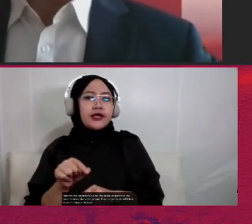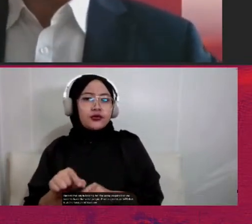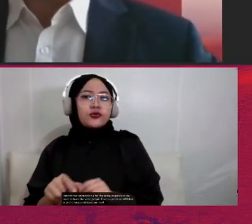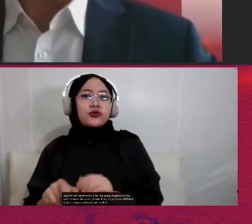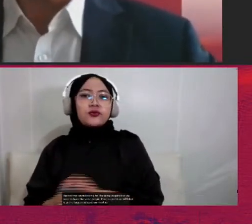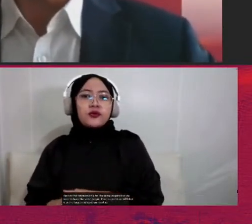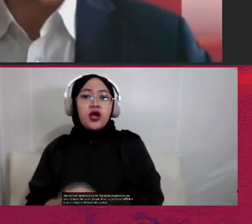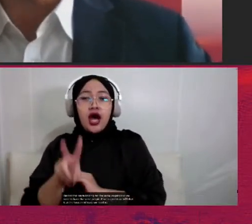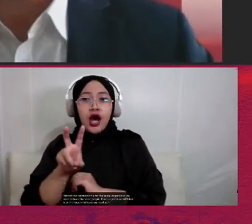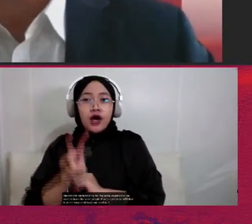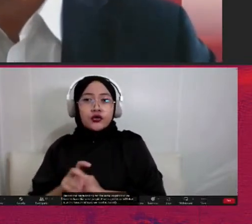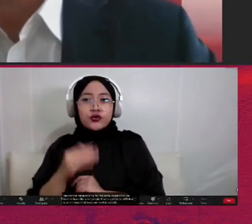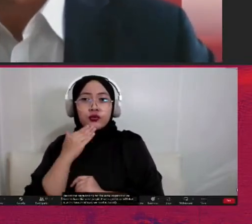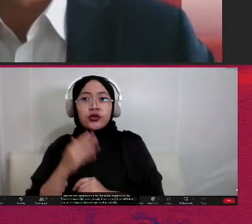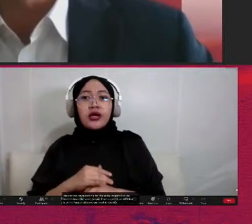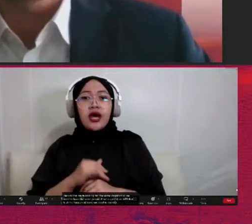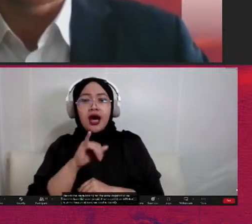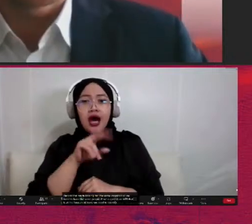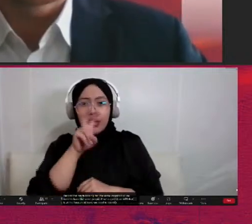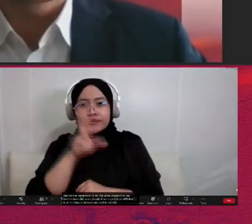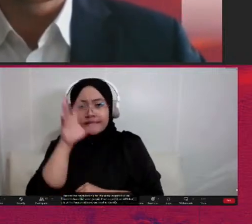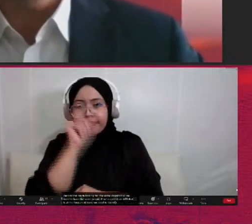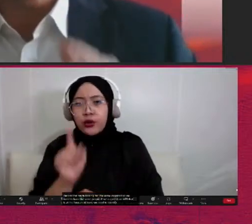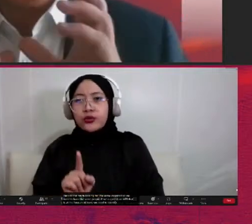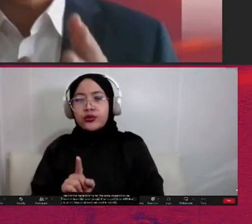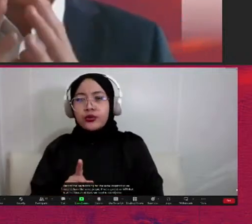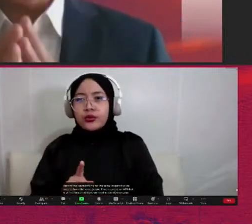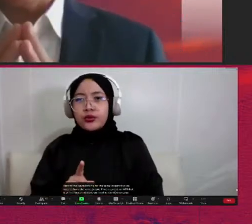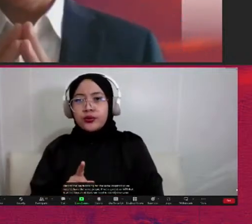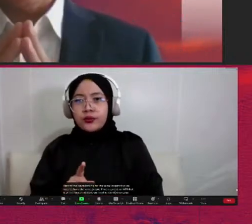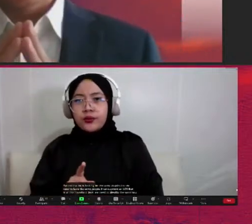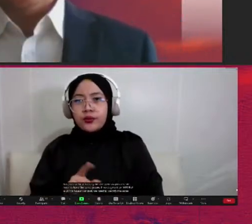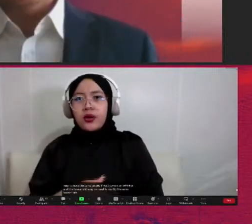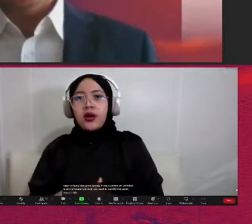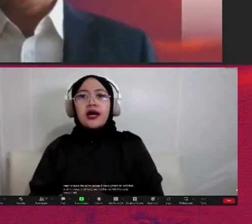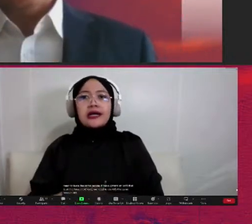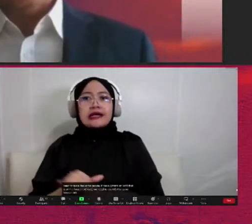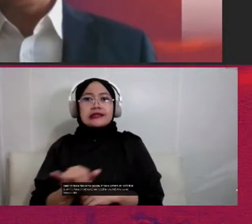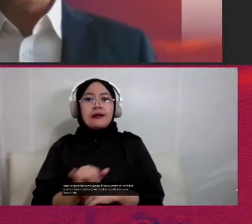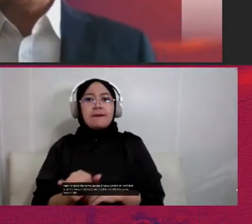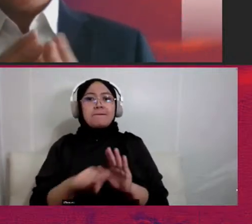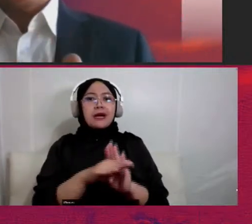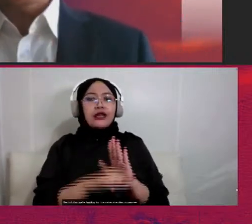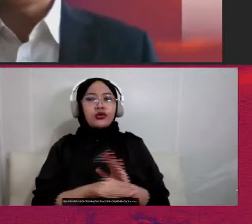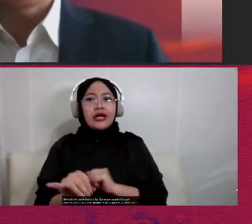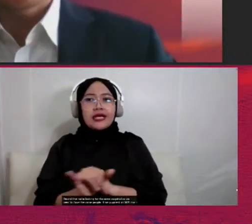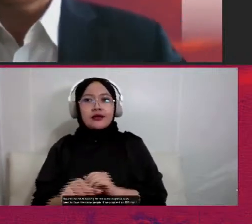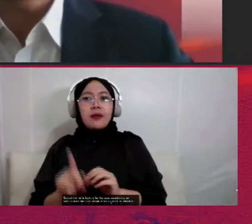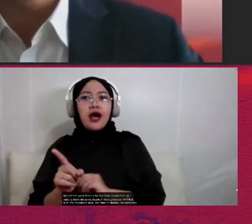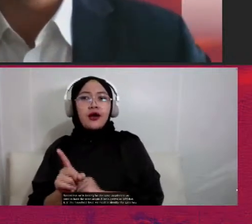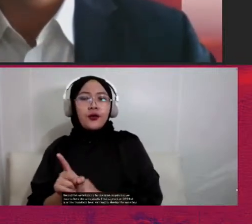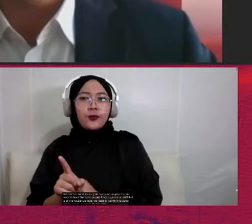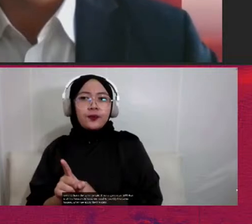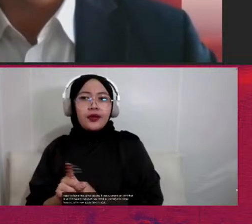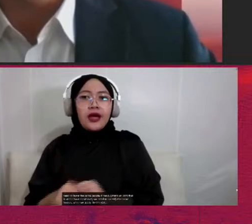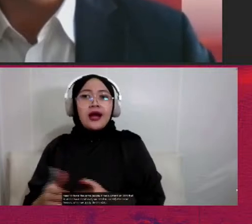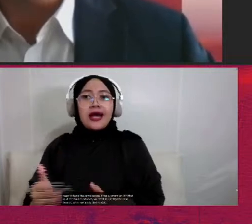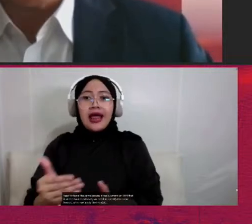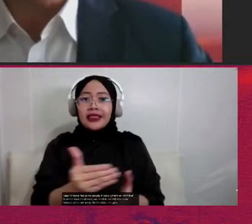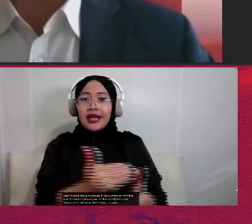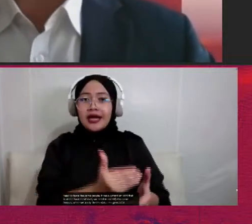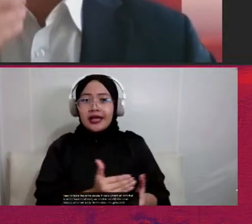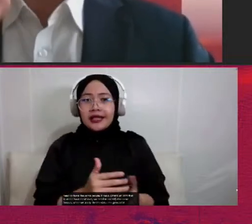we need to identify the same households. When we apply the data,